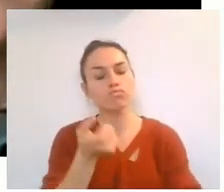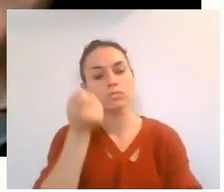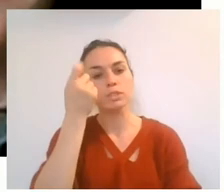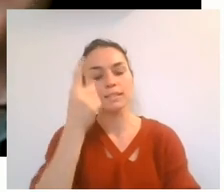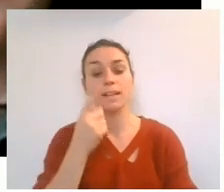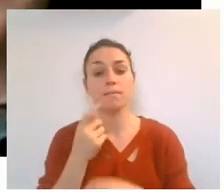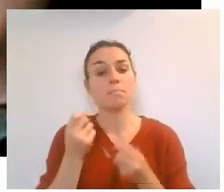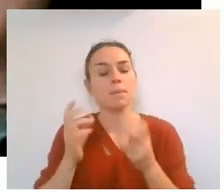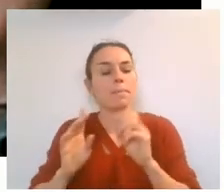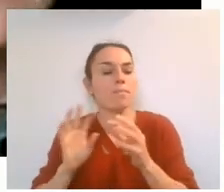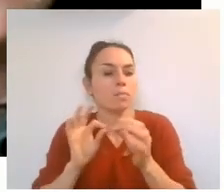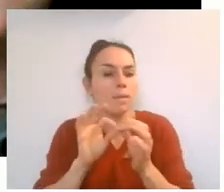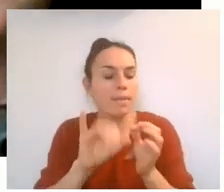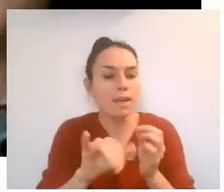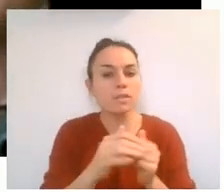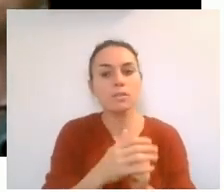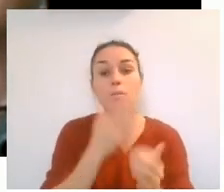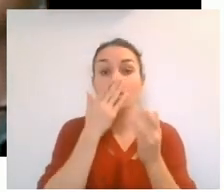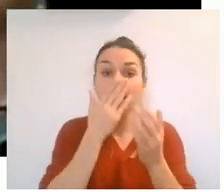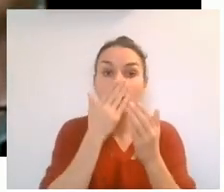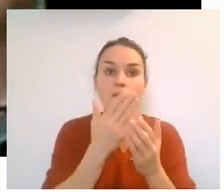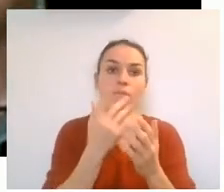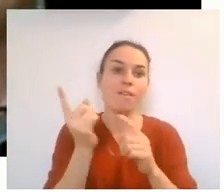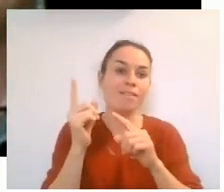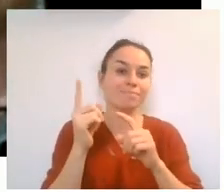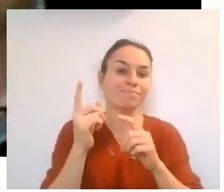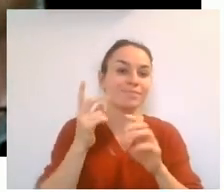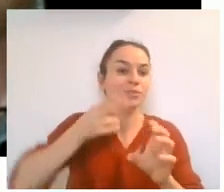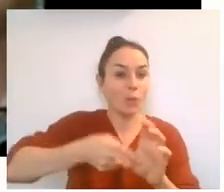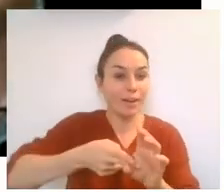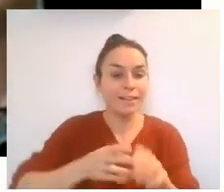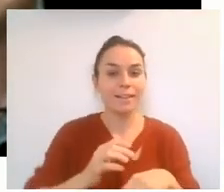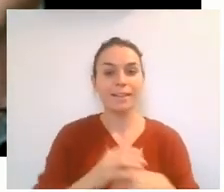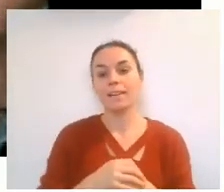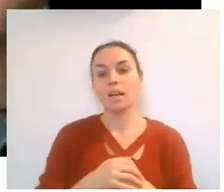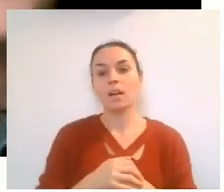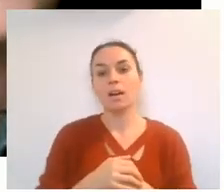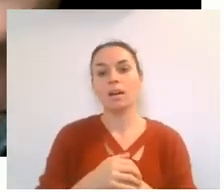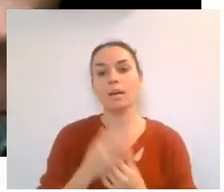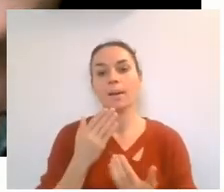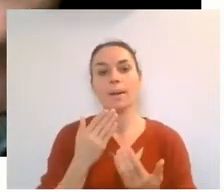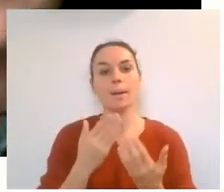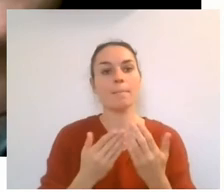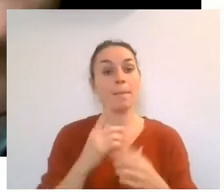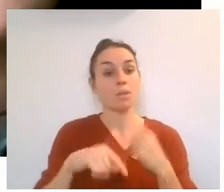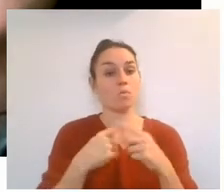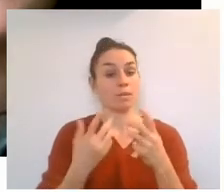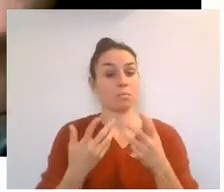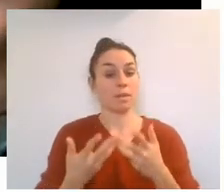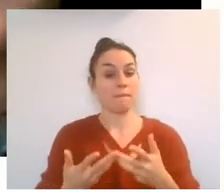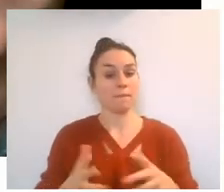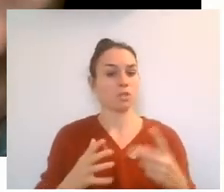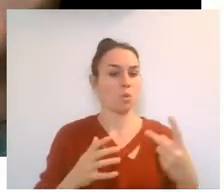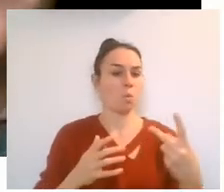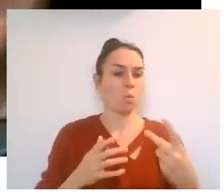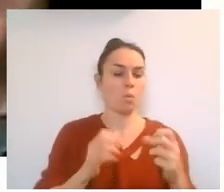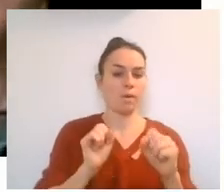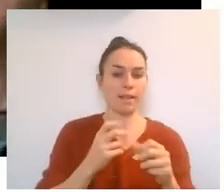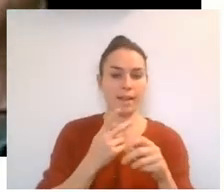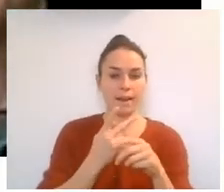us. And you know, we'll talk offline. Maybe there's a way that we can get some more of these questions out and answered. There were so many